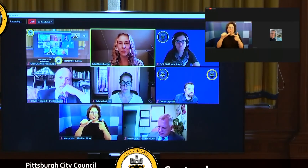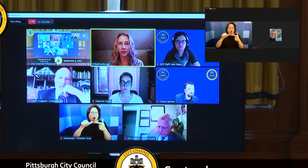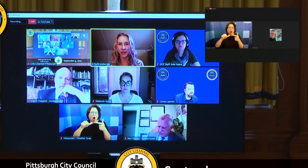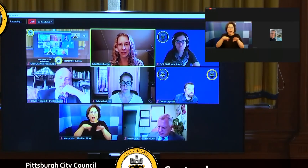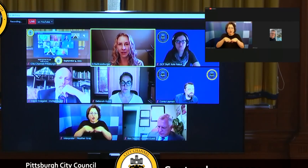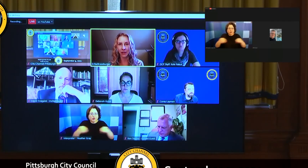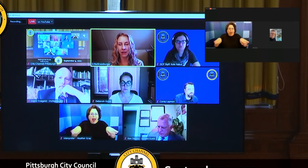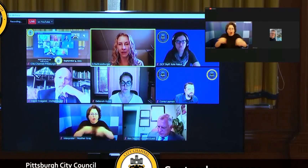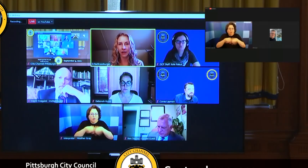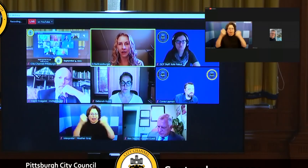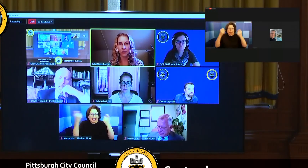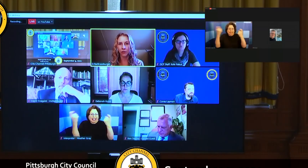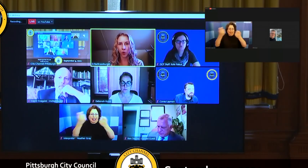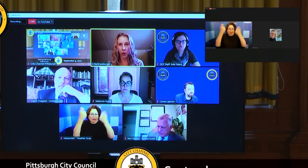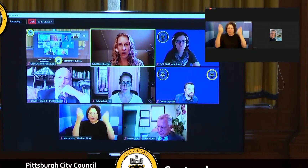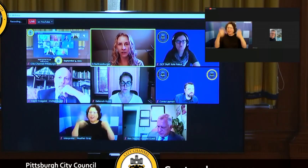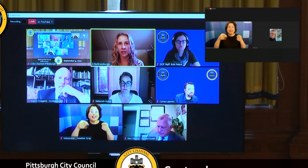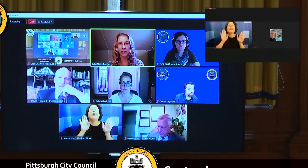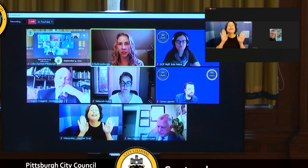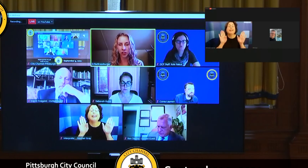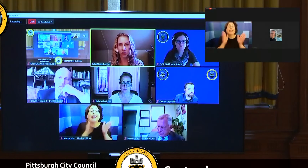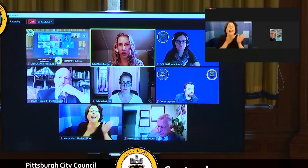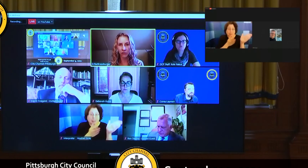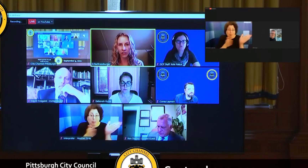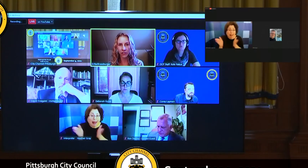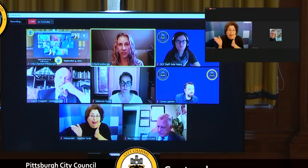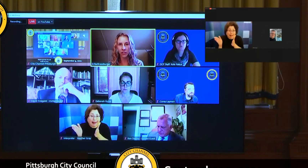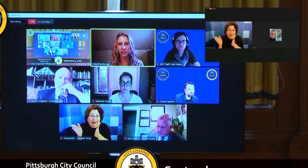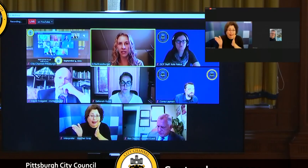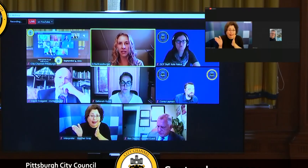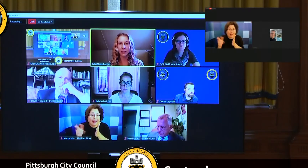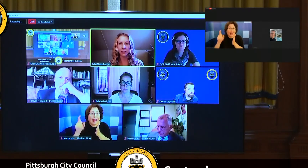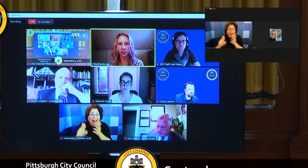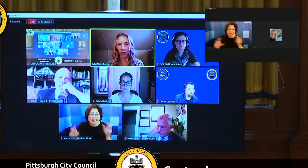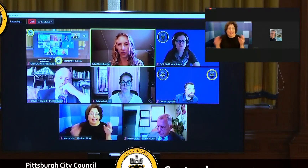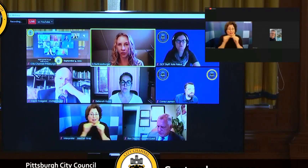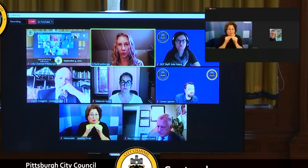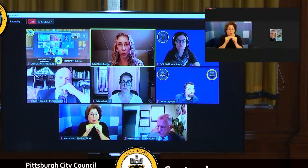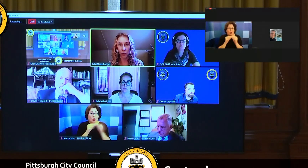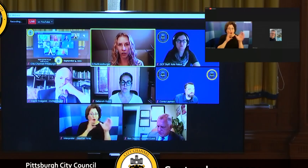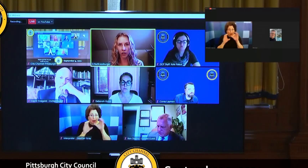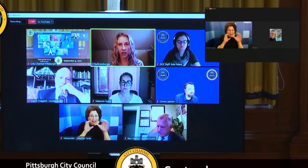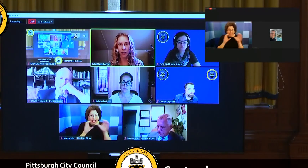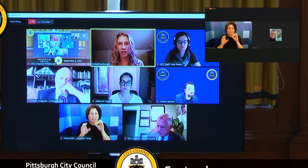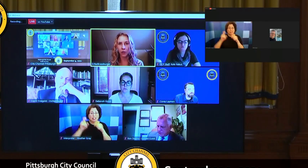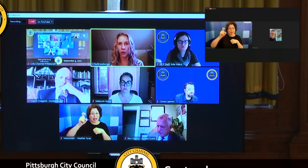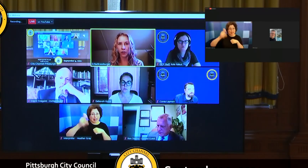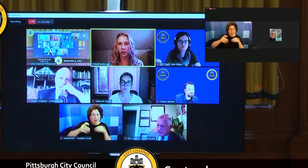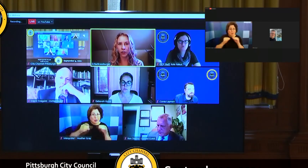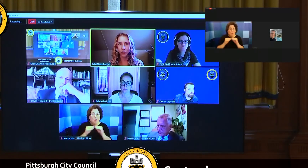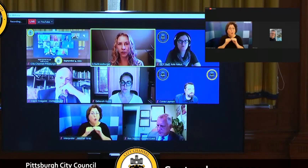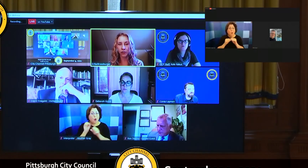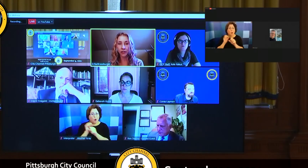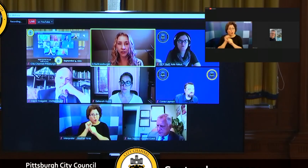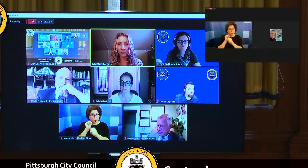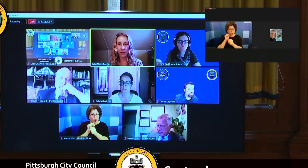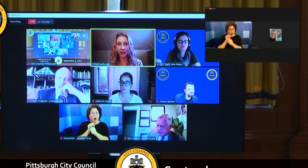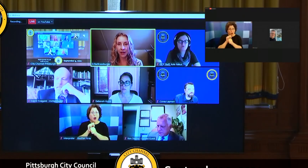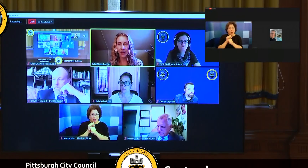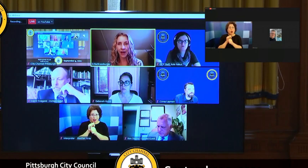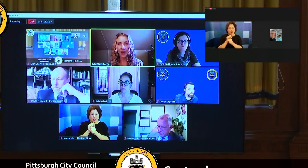a plan that requires additional conversations and additional work in order to